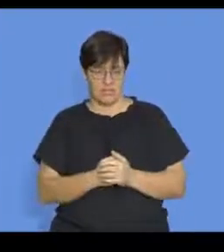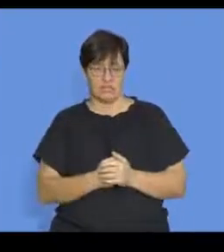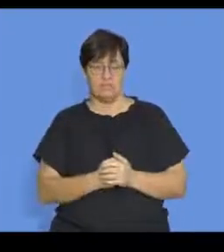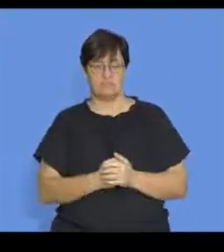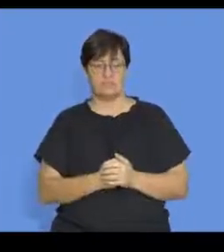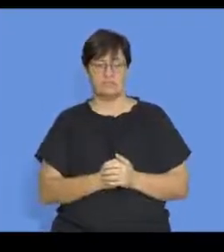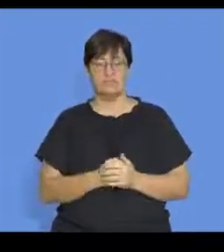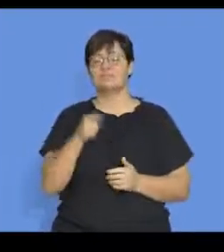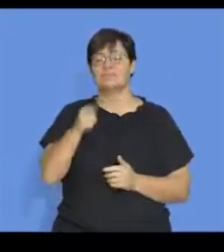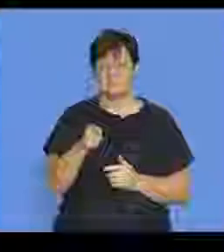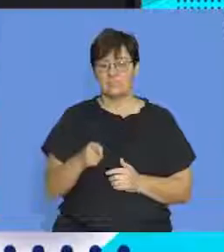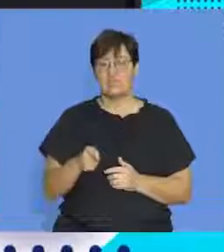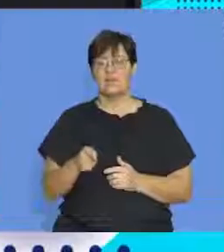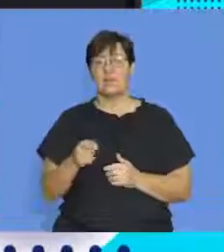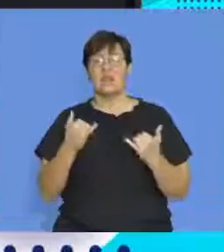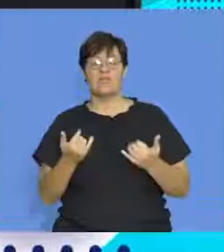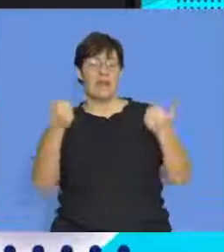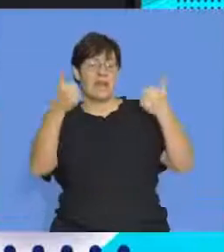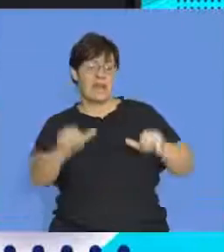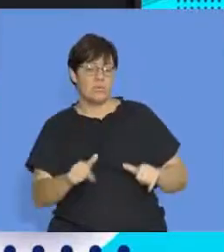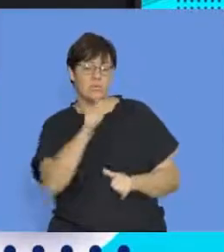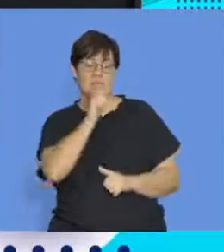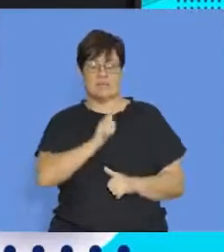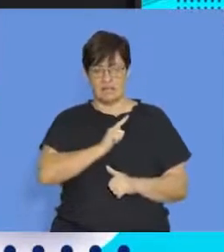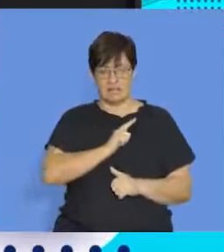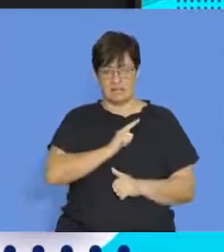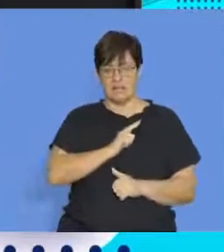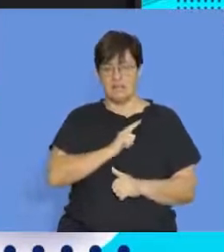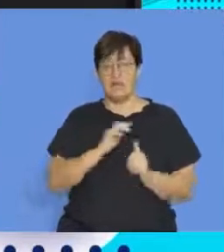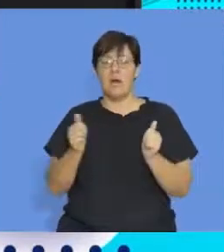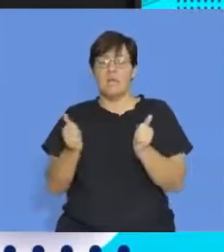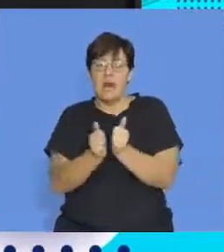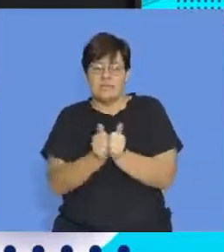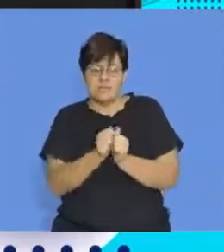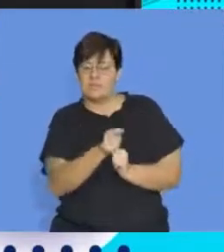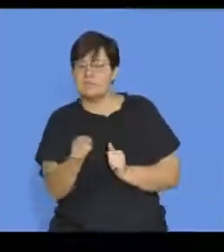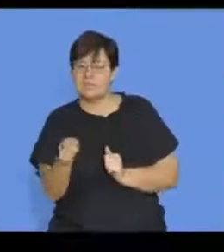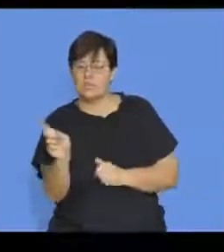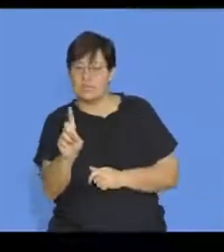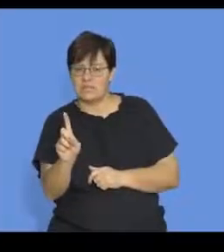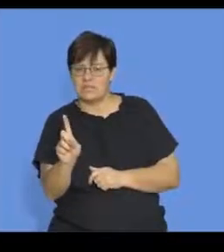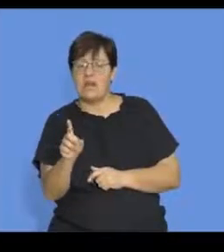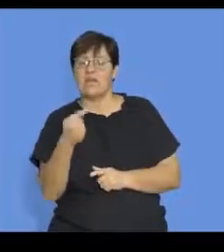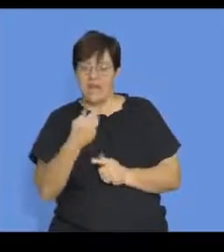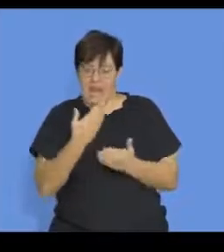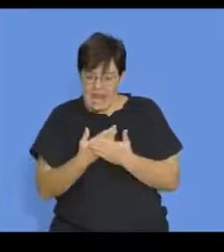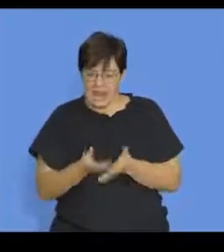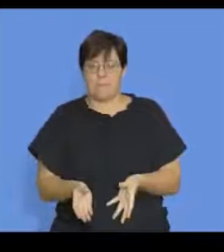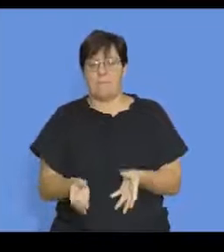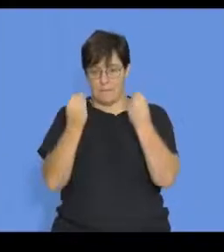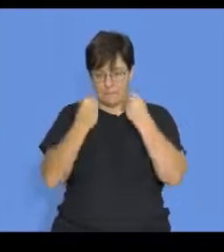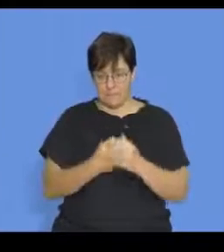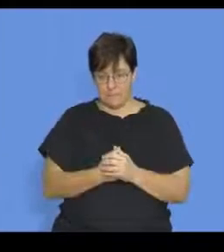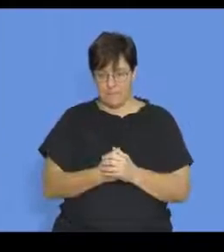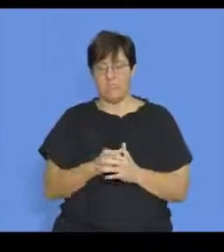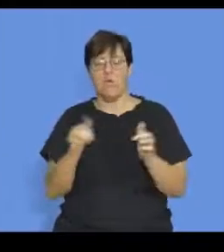and losses. So that current account is going to tell us what our partners are